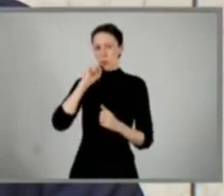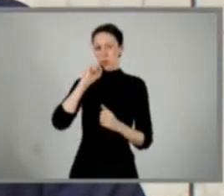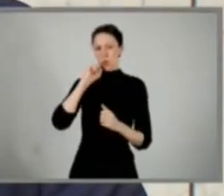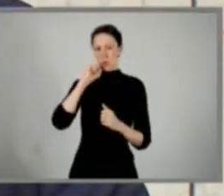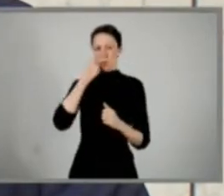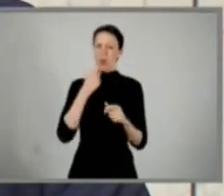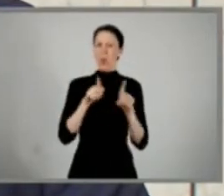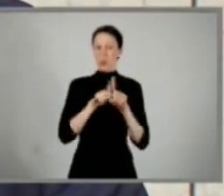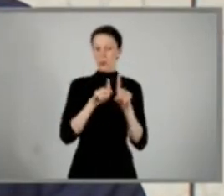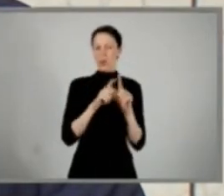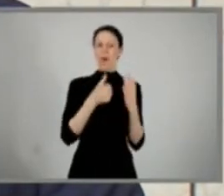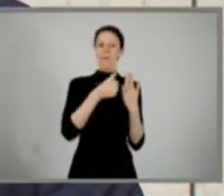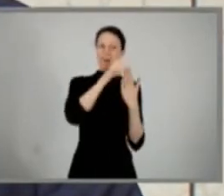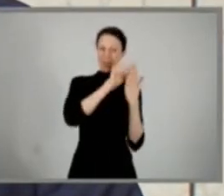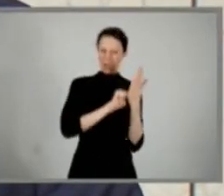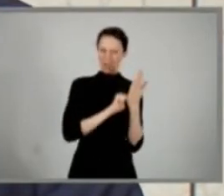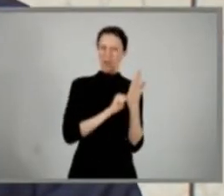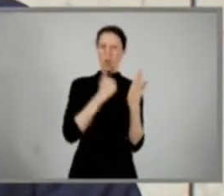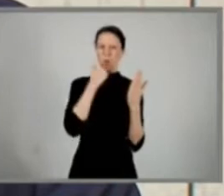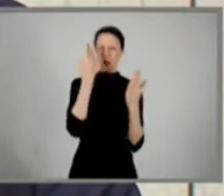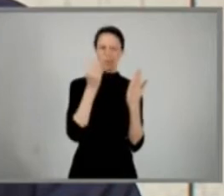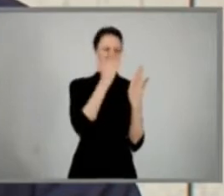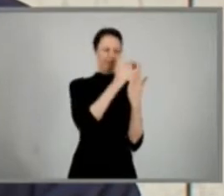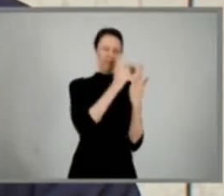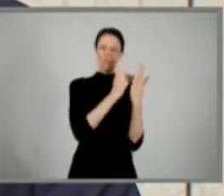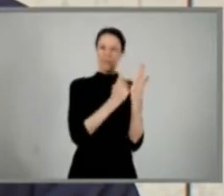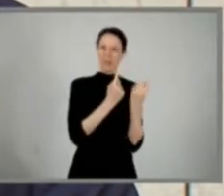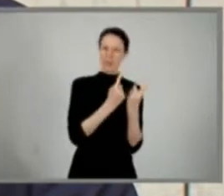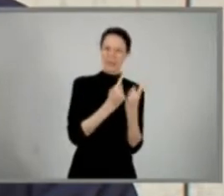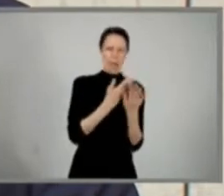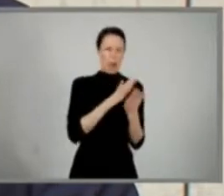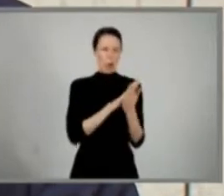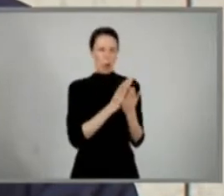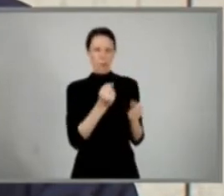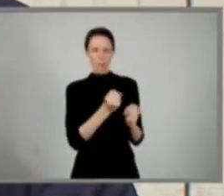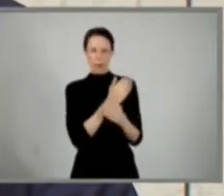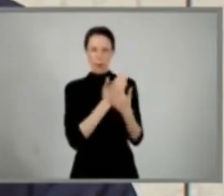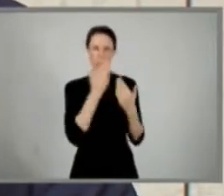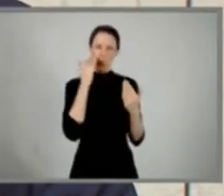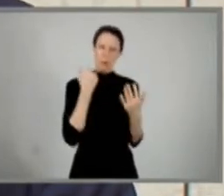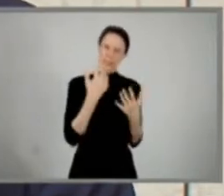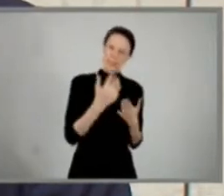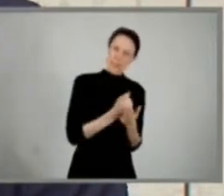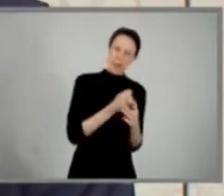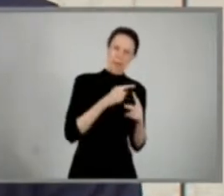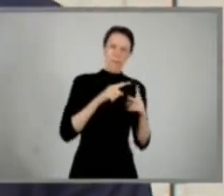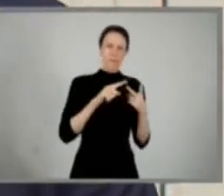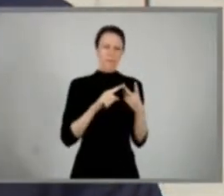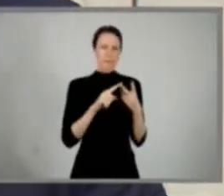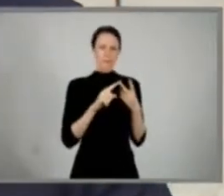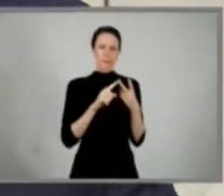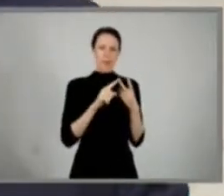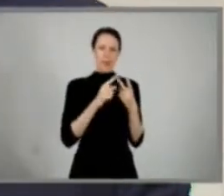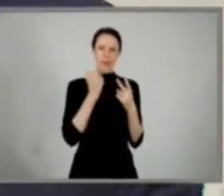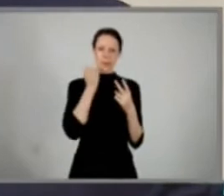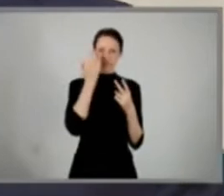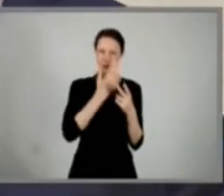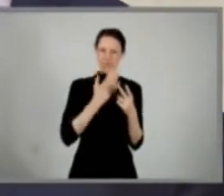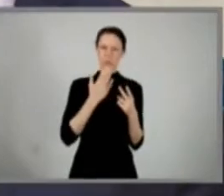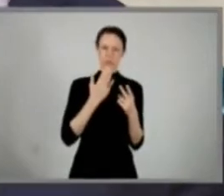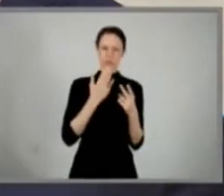safety, Indigenous closing the gap measures, and other measures will be added to the agenda as necessary between now and then. So with that, I'll pass